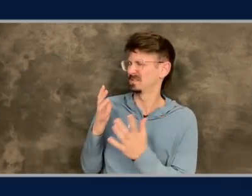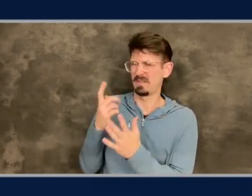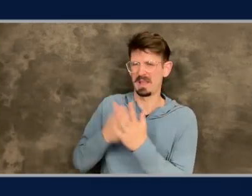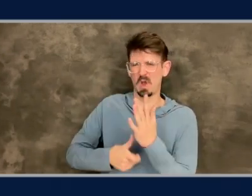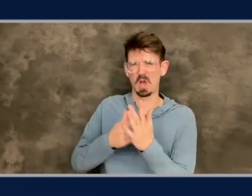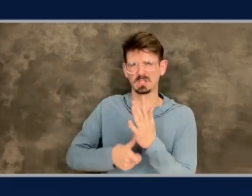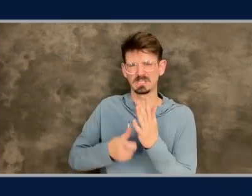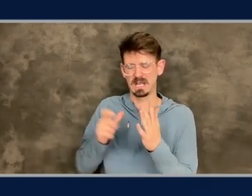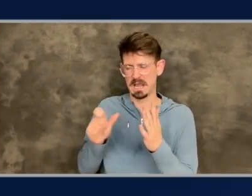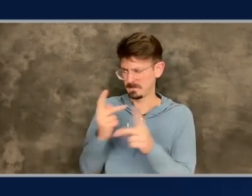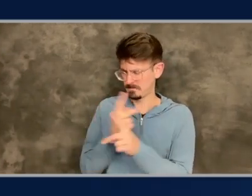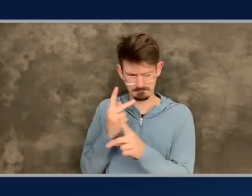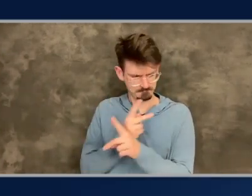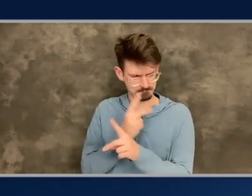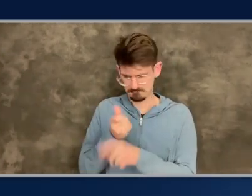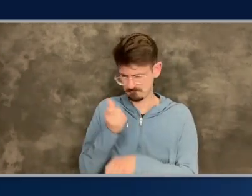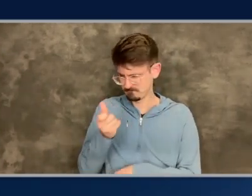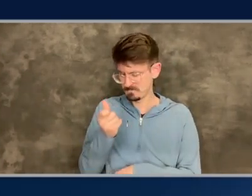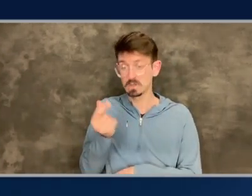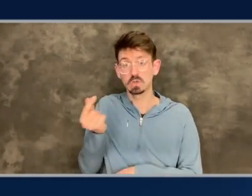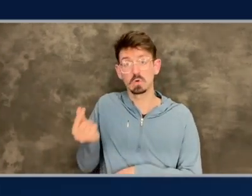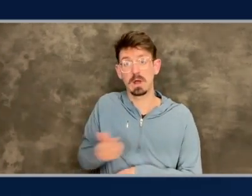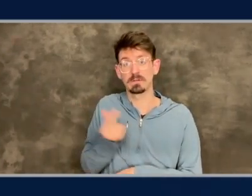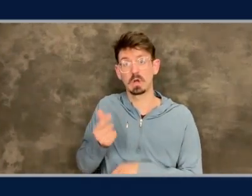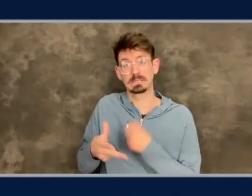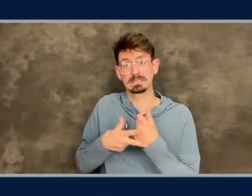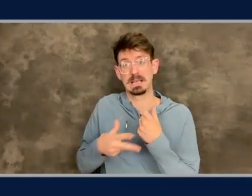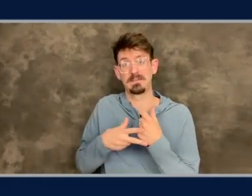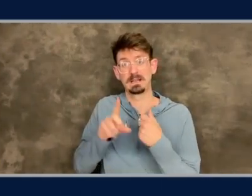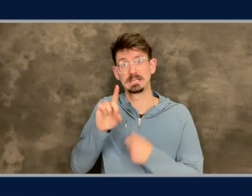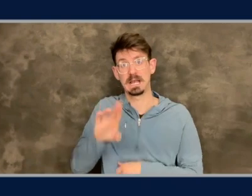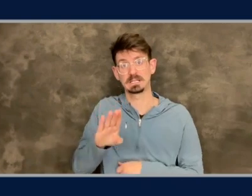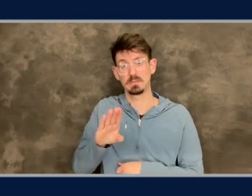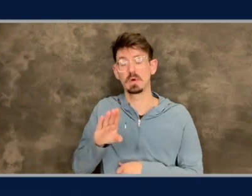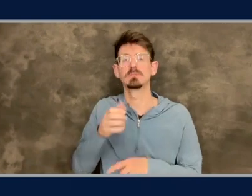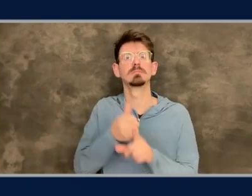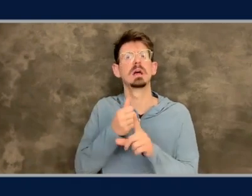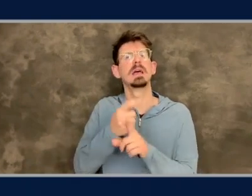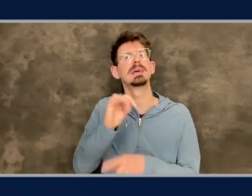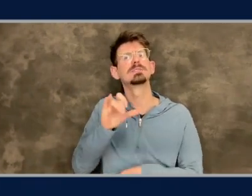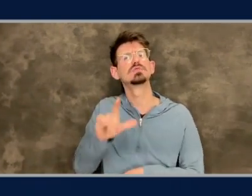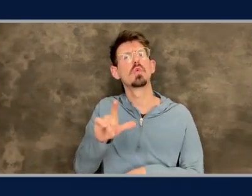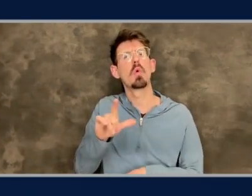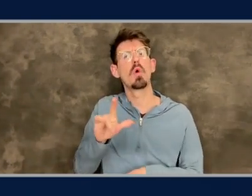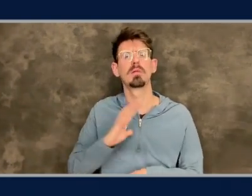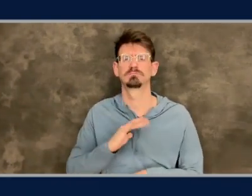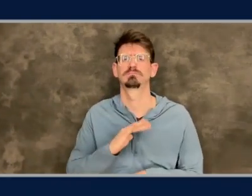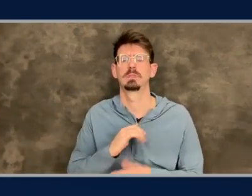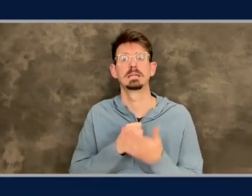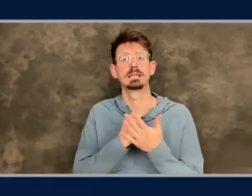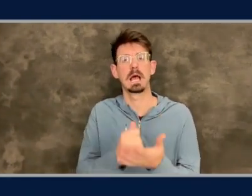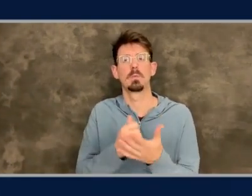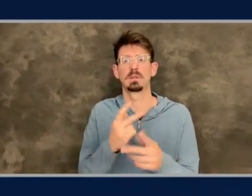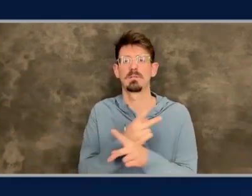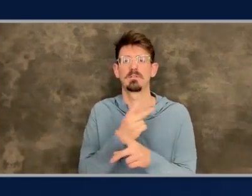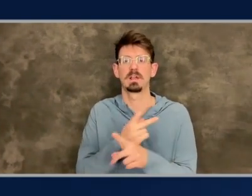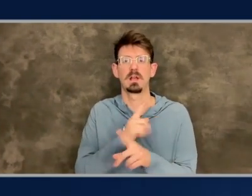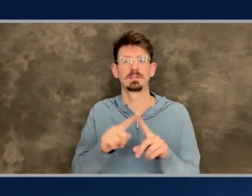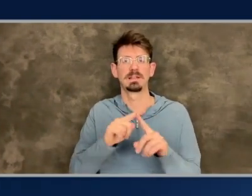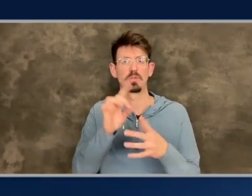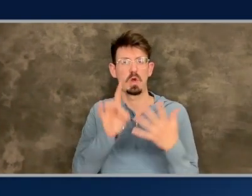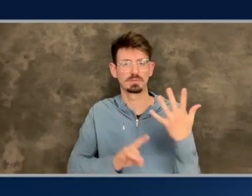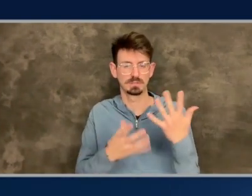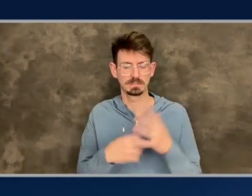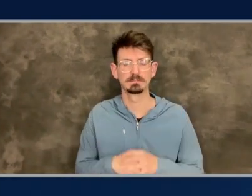So Graviton Savings Dashboard is essentially like a tool that can help you navigate that maze of Graviton adoption. Got it. Okay,